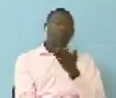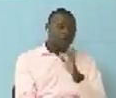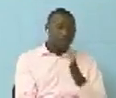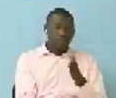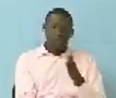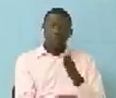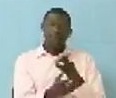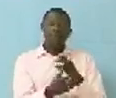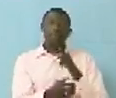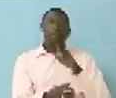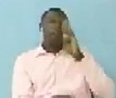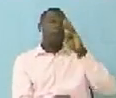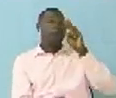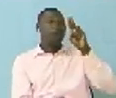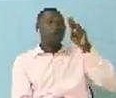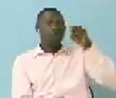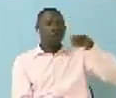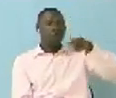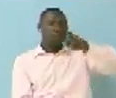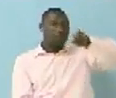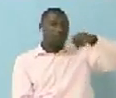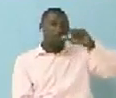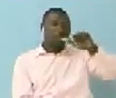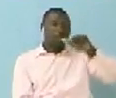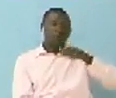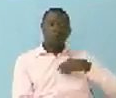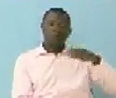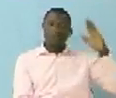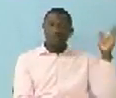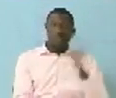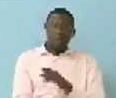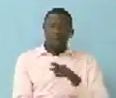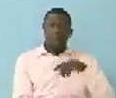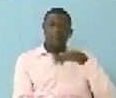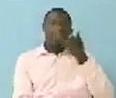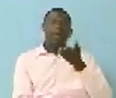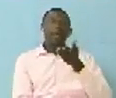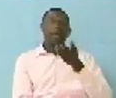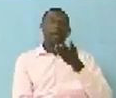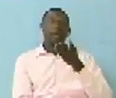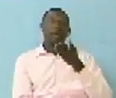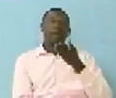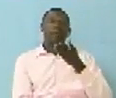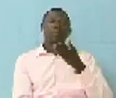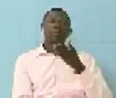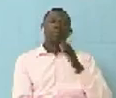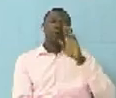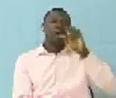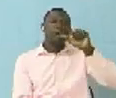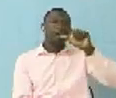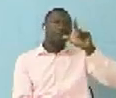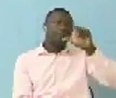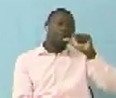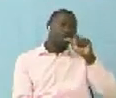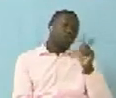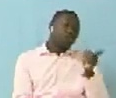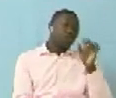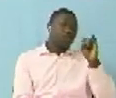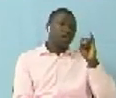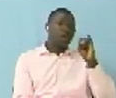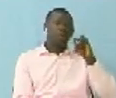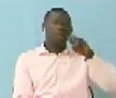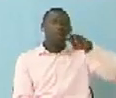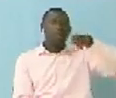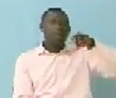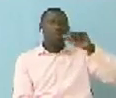whether Bunja was slapped by Alaji Martin at this point when he was being